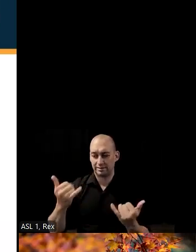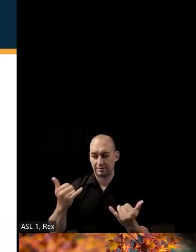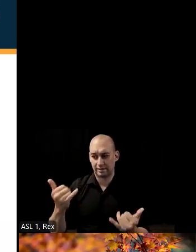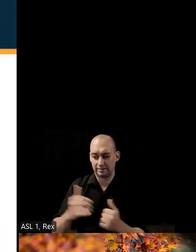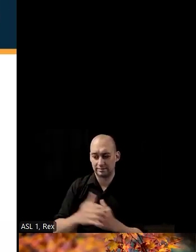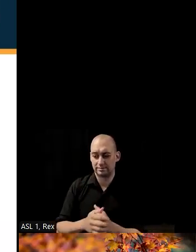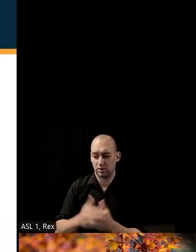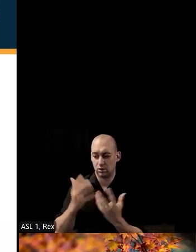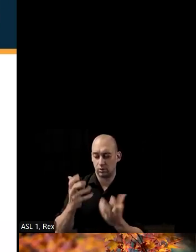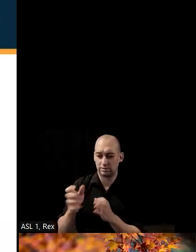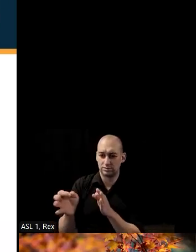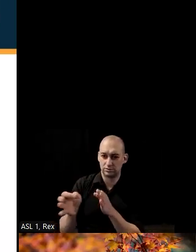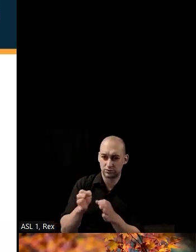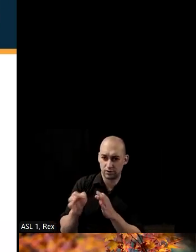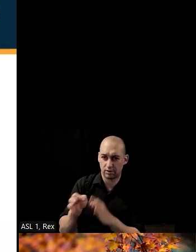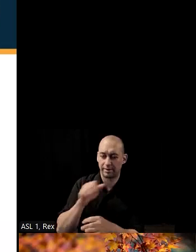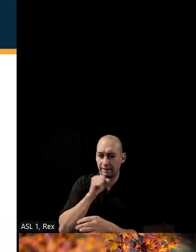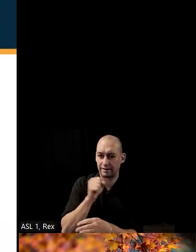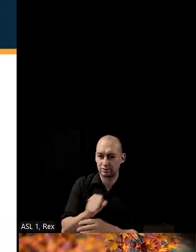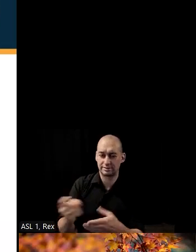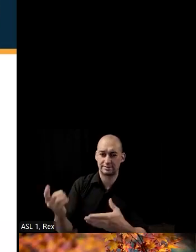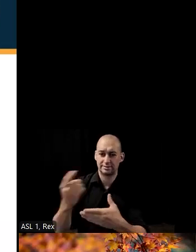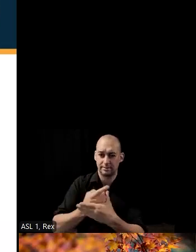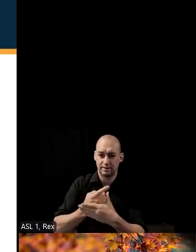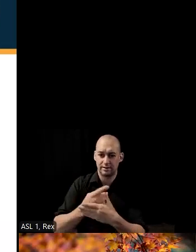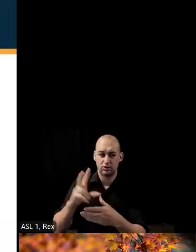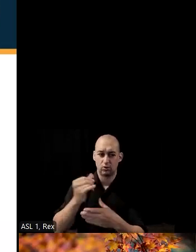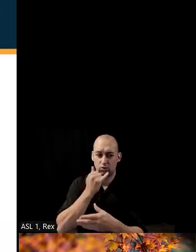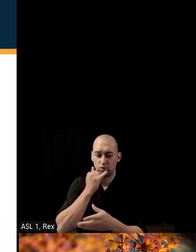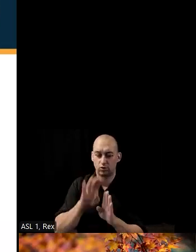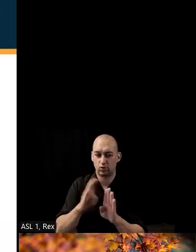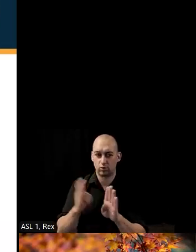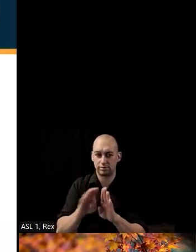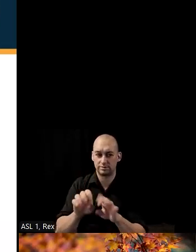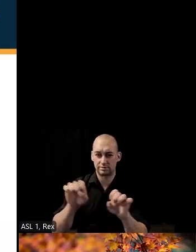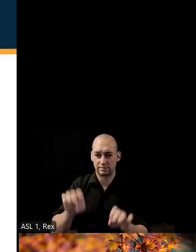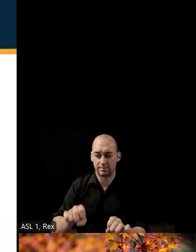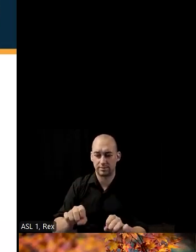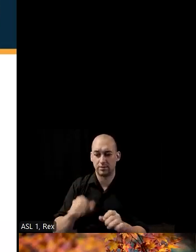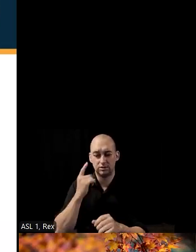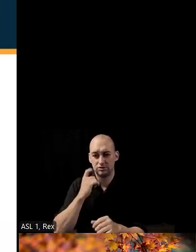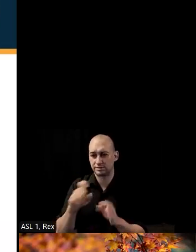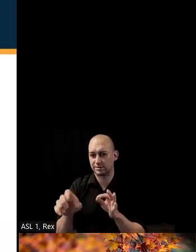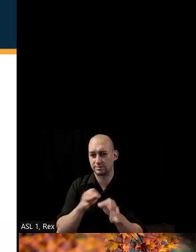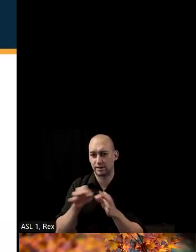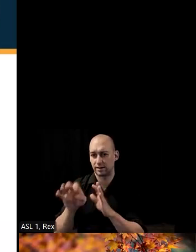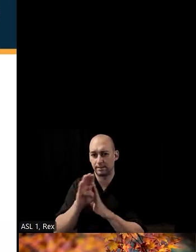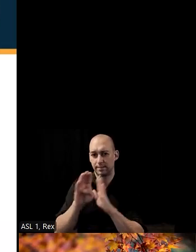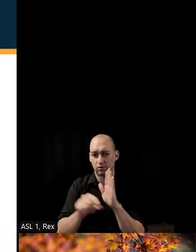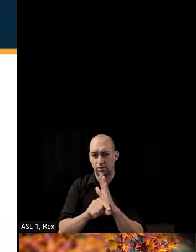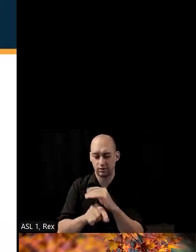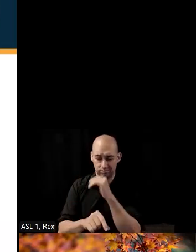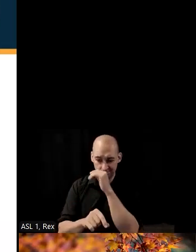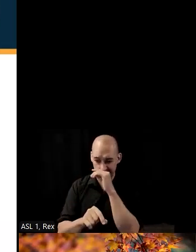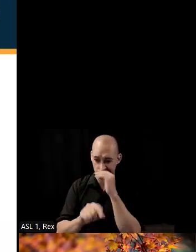to describe our Aging and Disability No Wrong Door system. Just by way of background, the No Wrong Door system, when the MPA